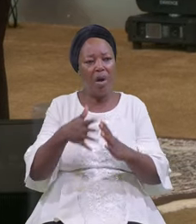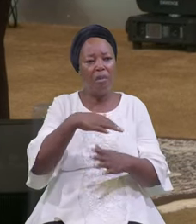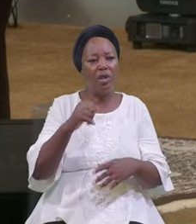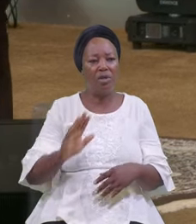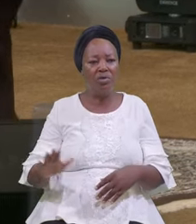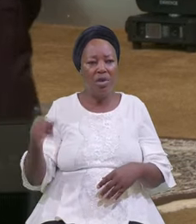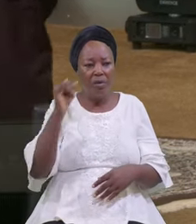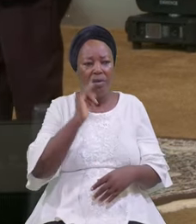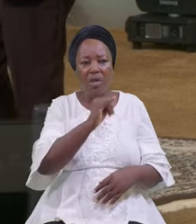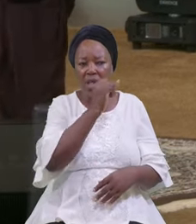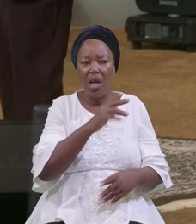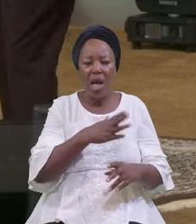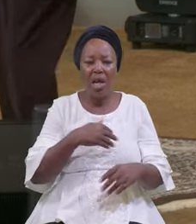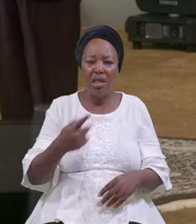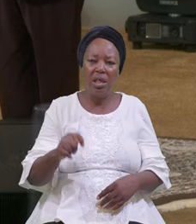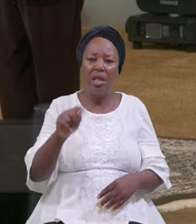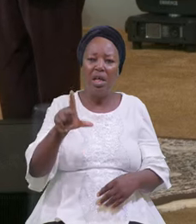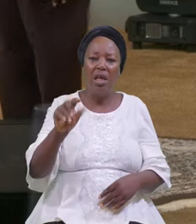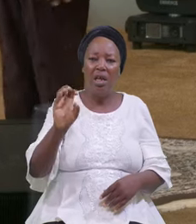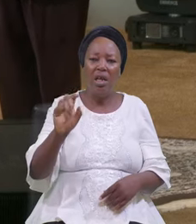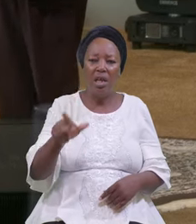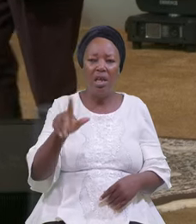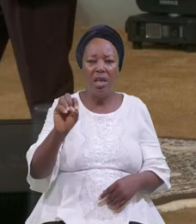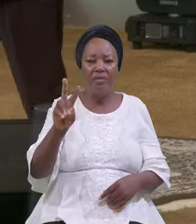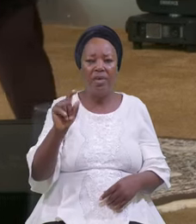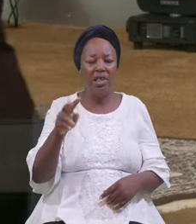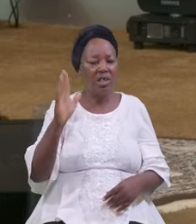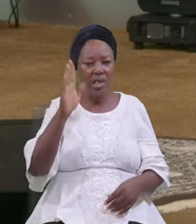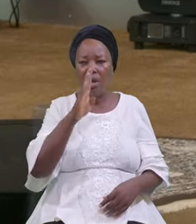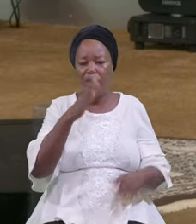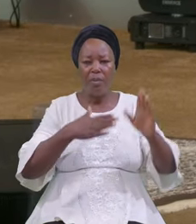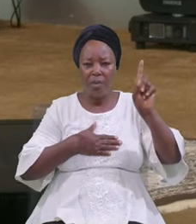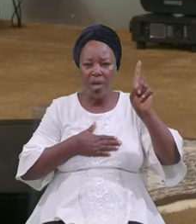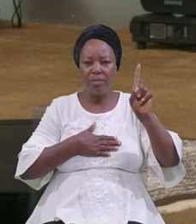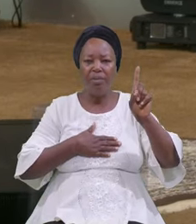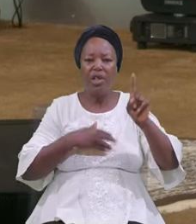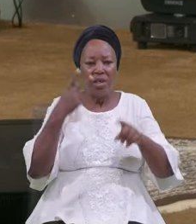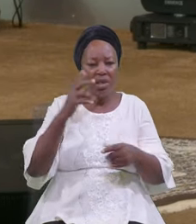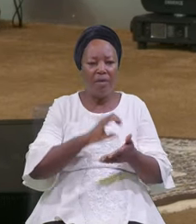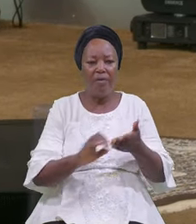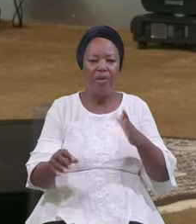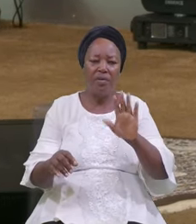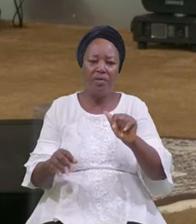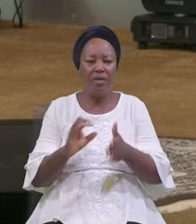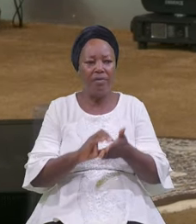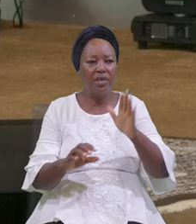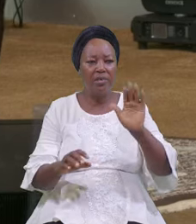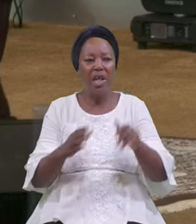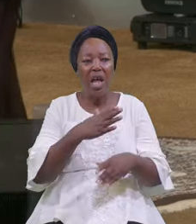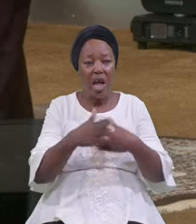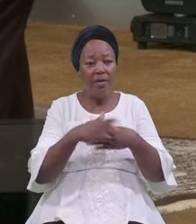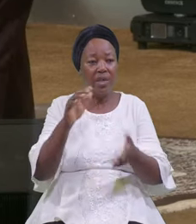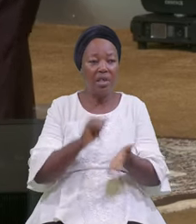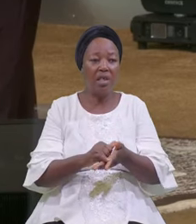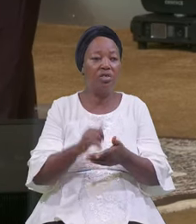of Israel, and the Levite shall be mine. Look at verse 15. In verse 15, after that